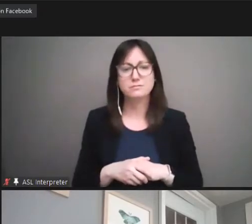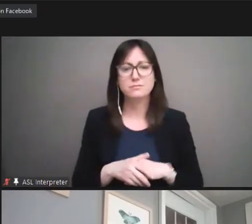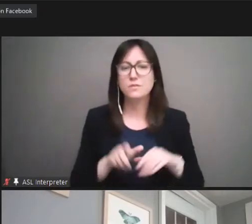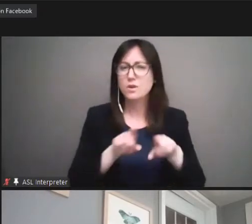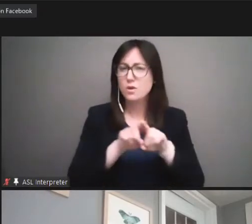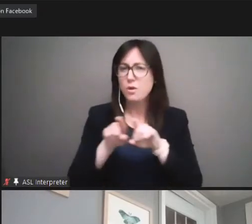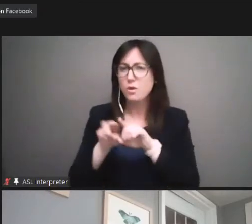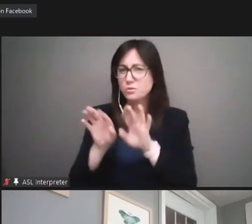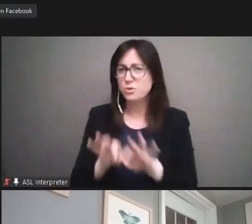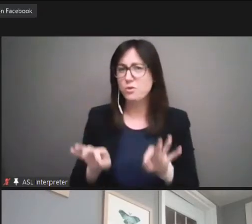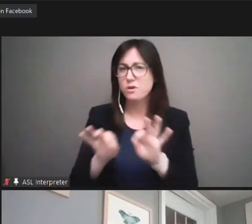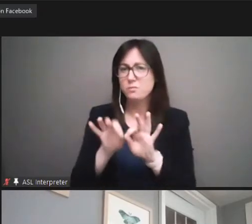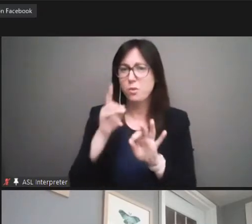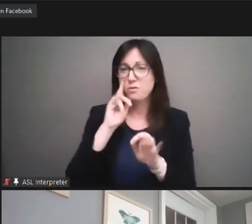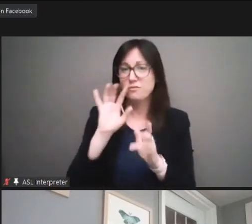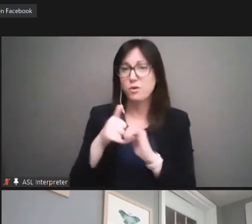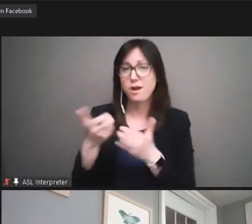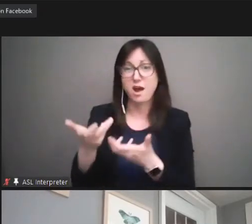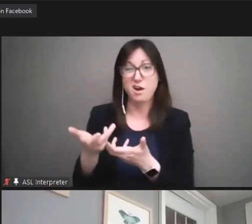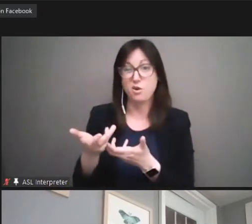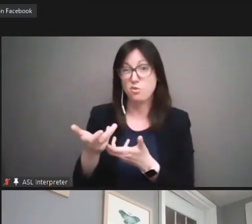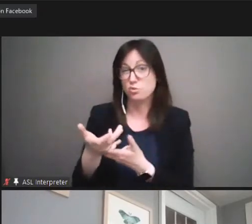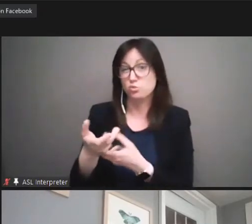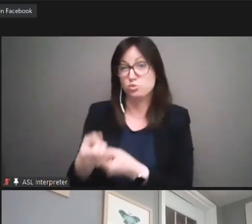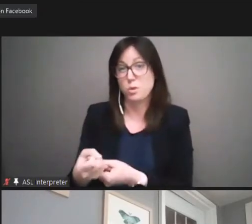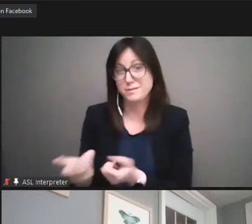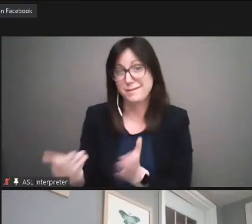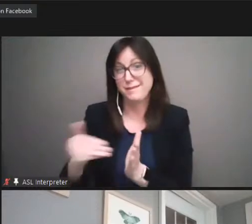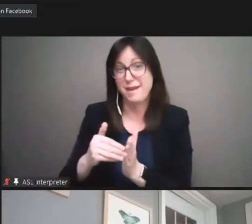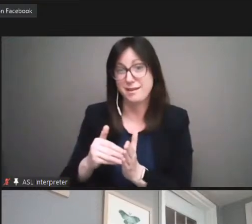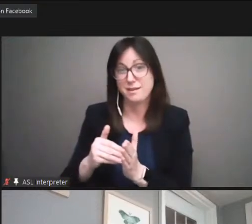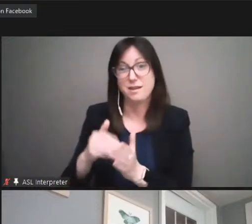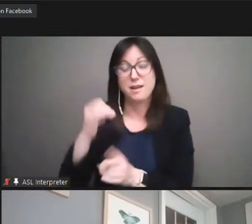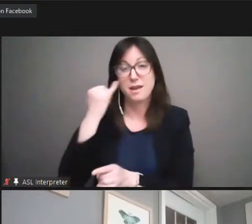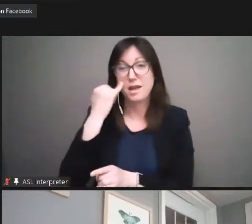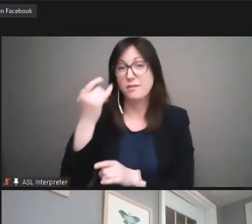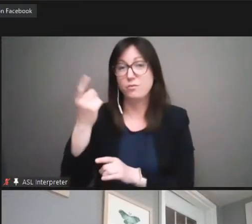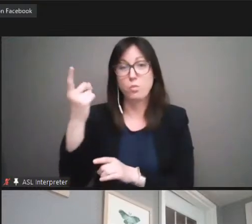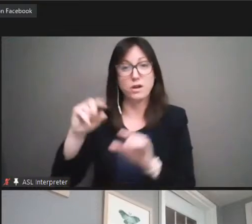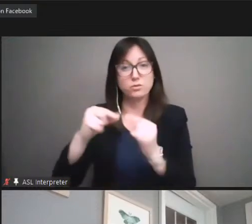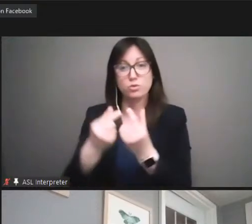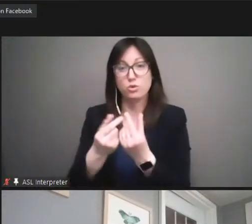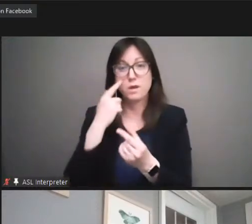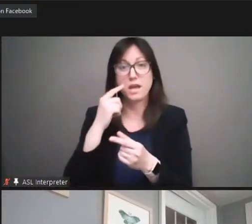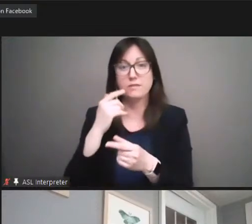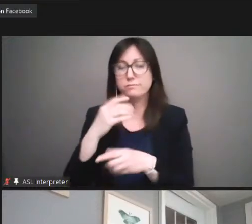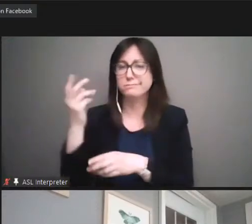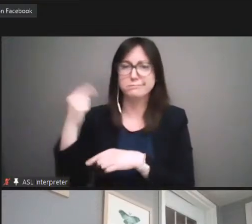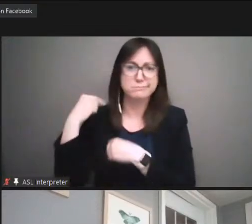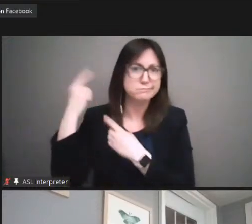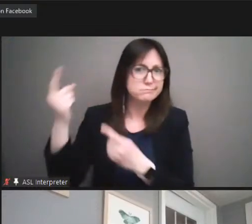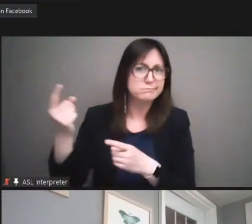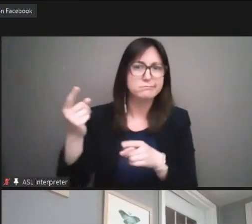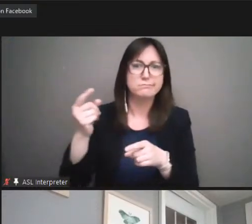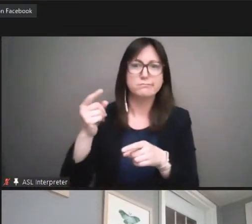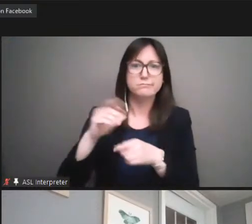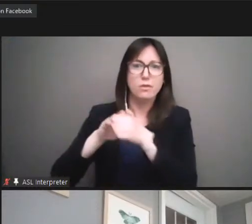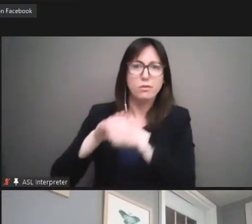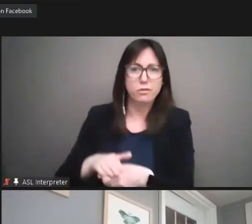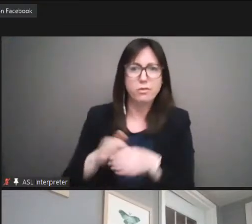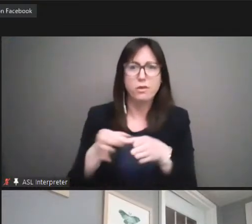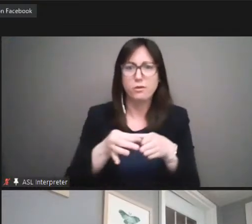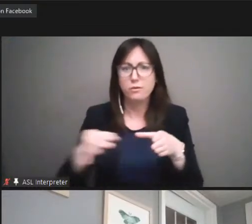trust, especially from groups who perhaps have been historically marginalized, or groups who have